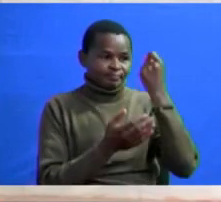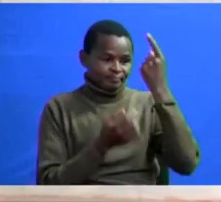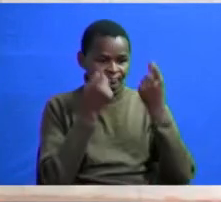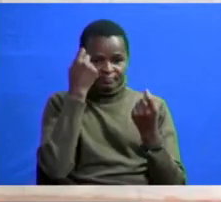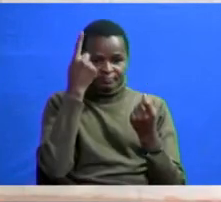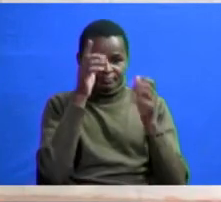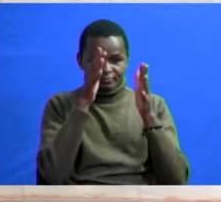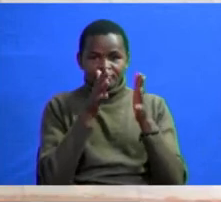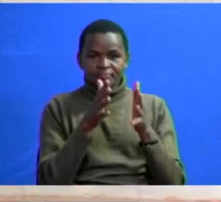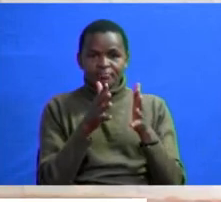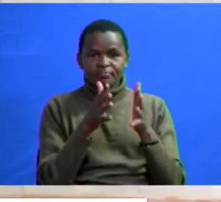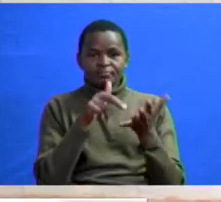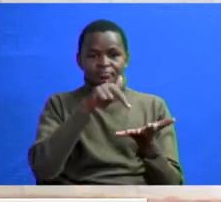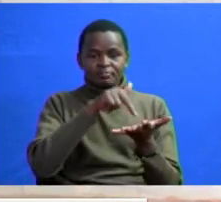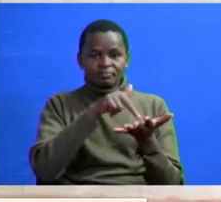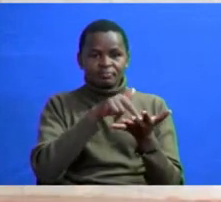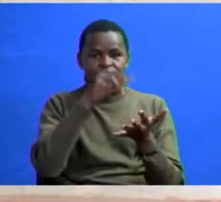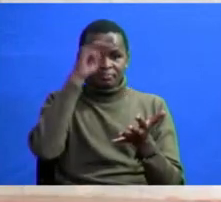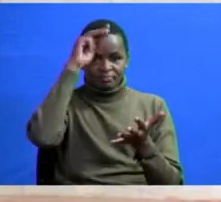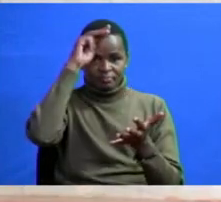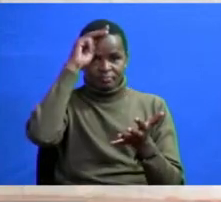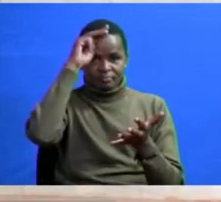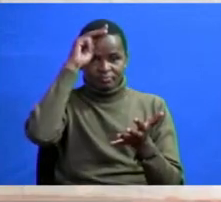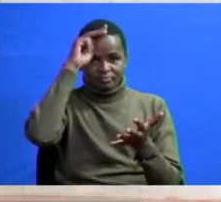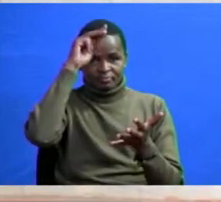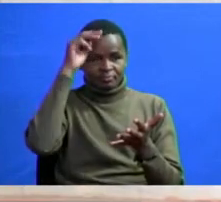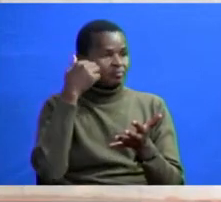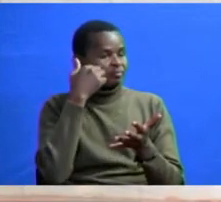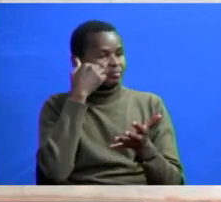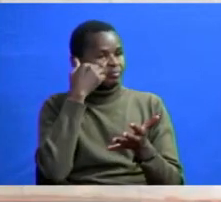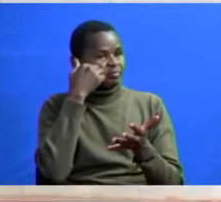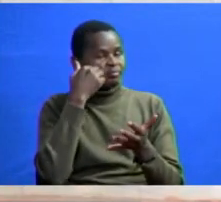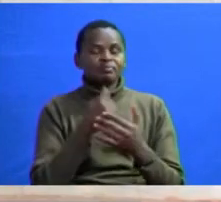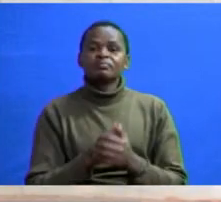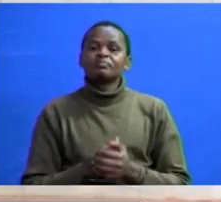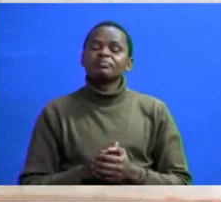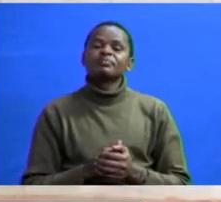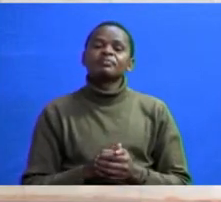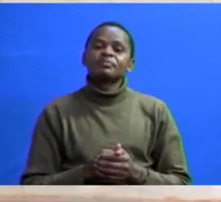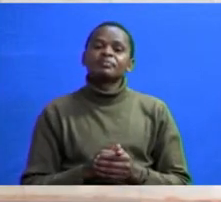a person stands as far as mental health illness is concerned. Now,